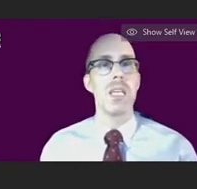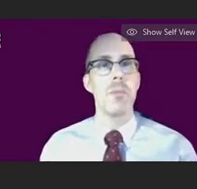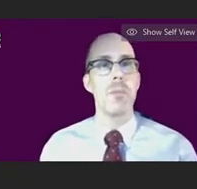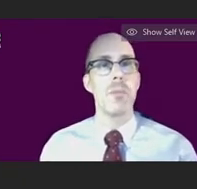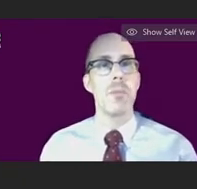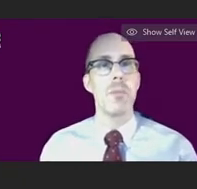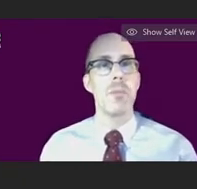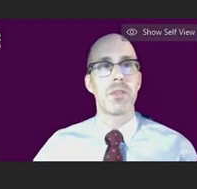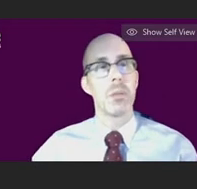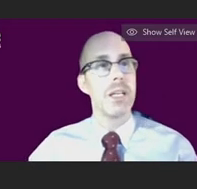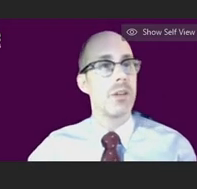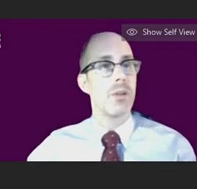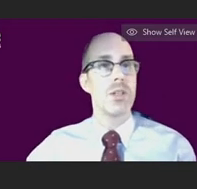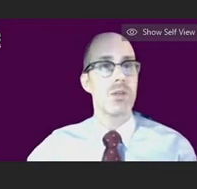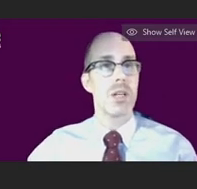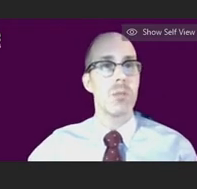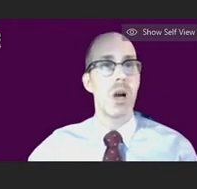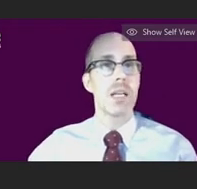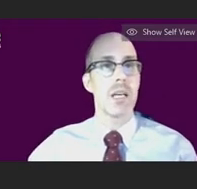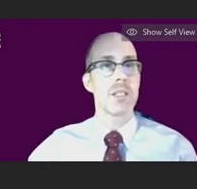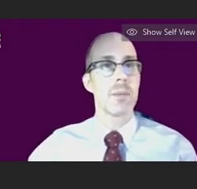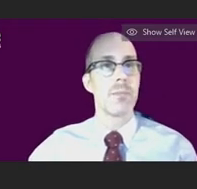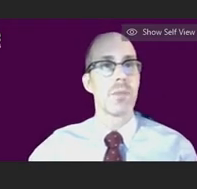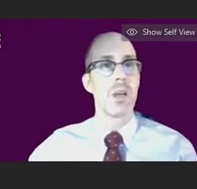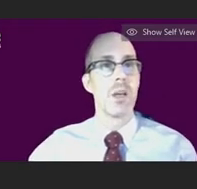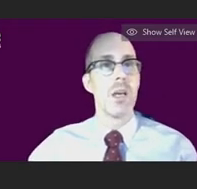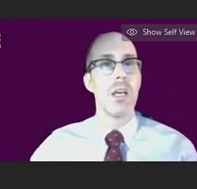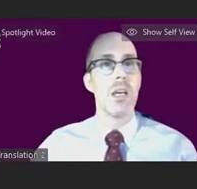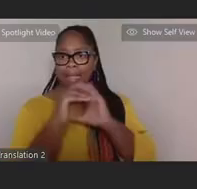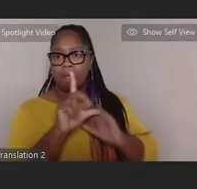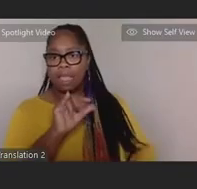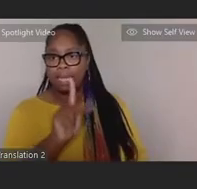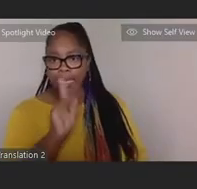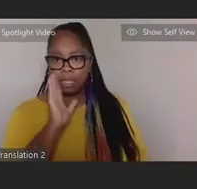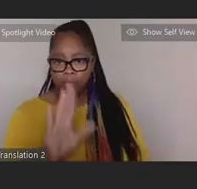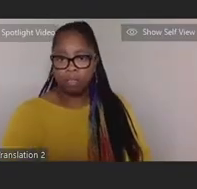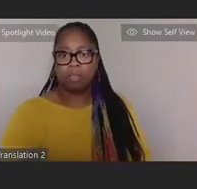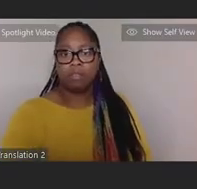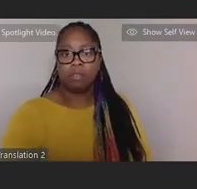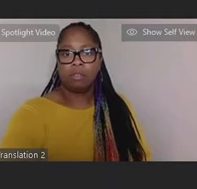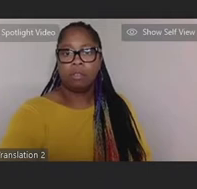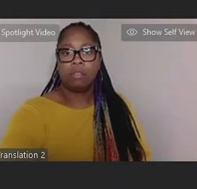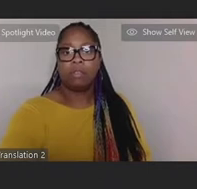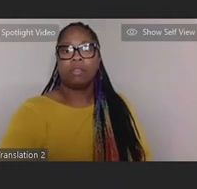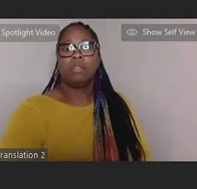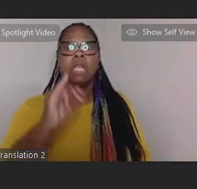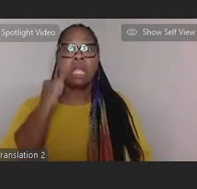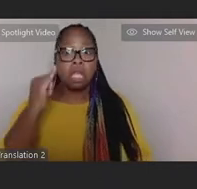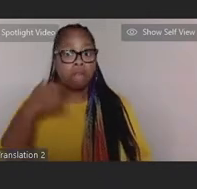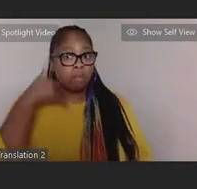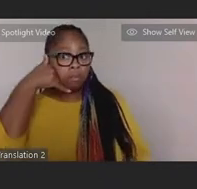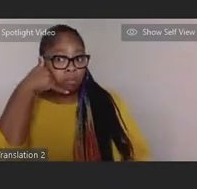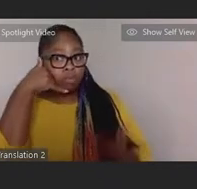will be emailed to you after you've completed the registration process. If you're accessing the hearing via phone and wish to